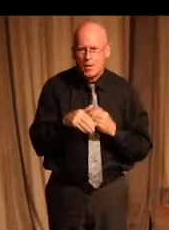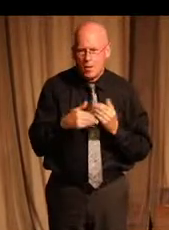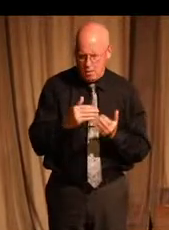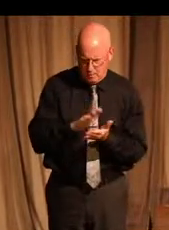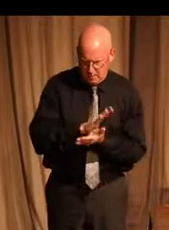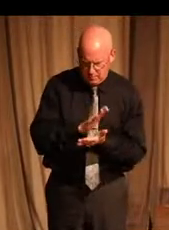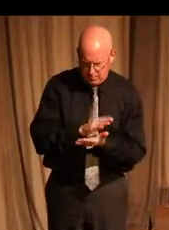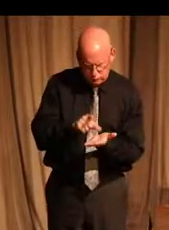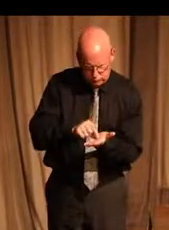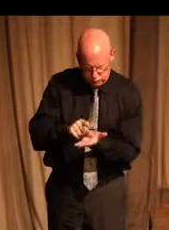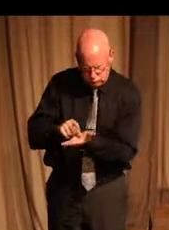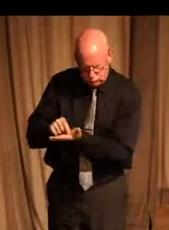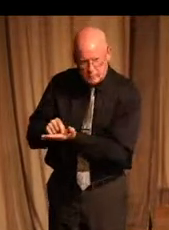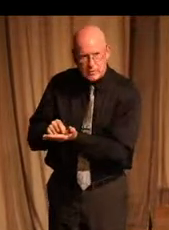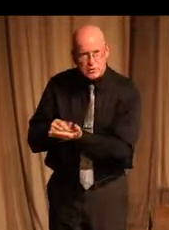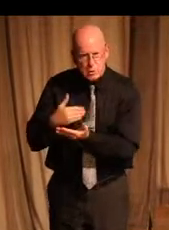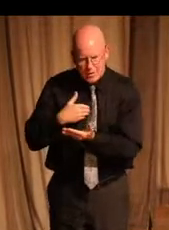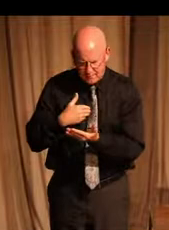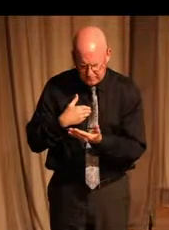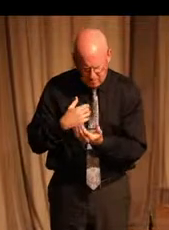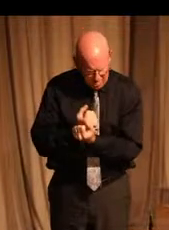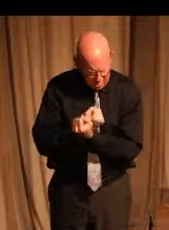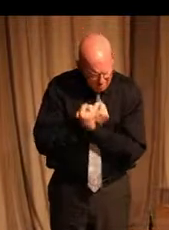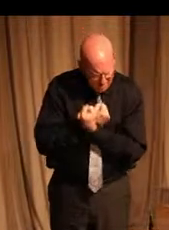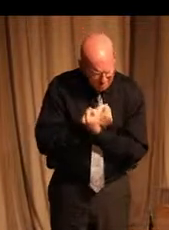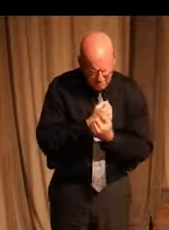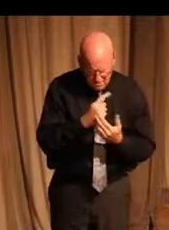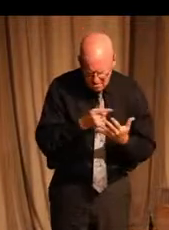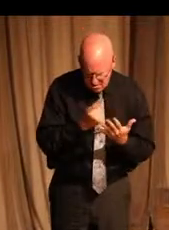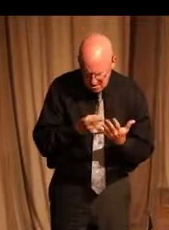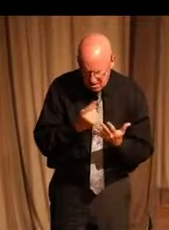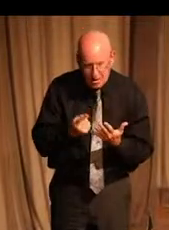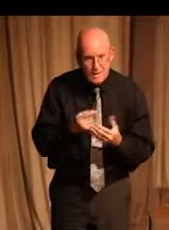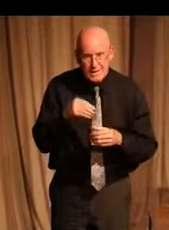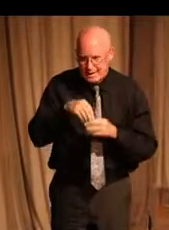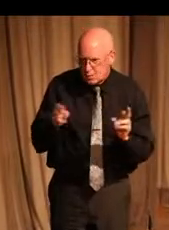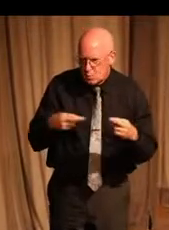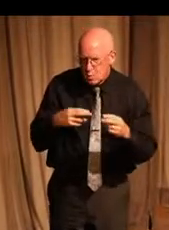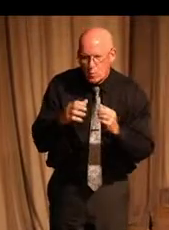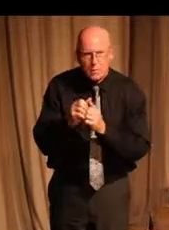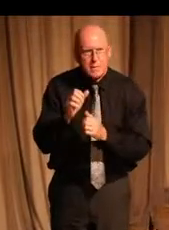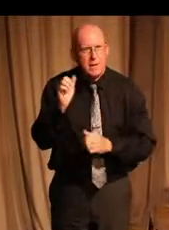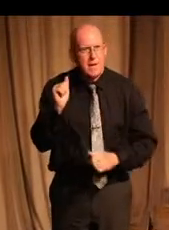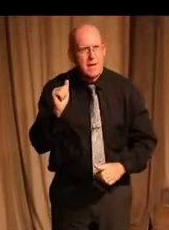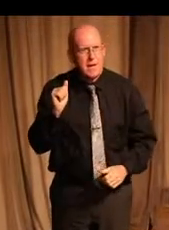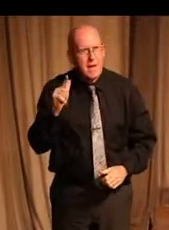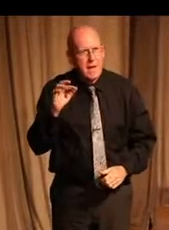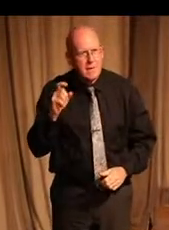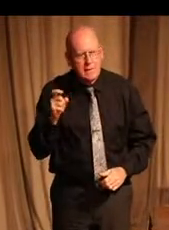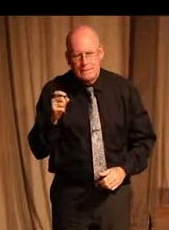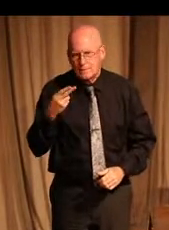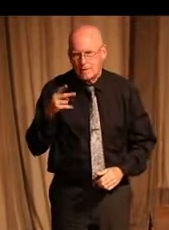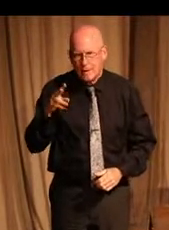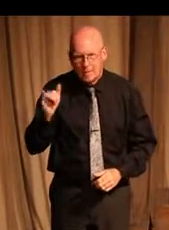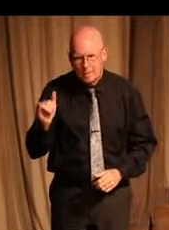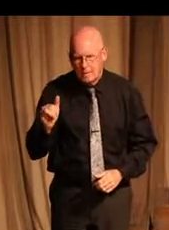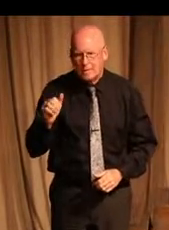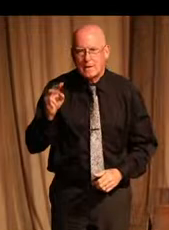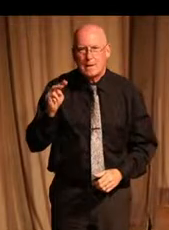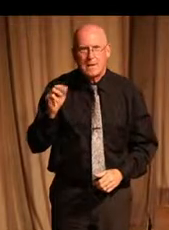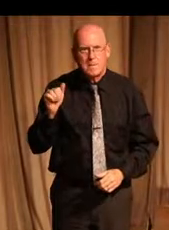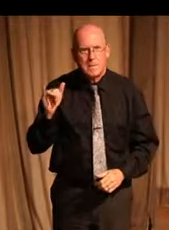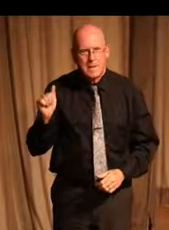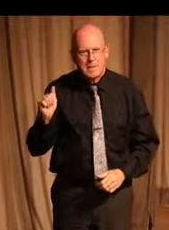that were submitted, you have all of this love. You know, to be in a room with Alex Haley, with Maya Angelou, with, you know, and I'm from Miami,